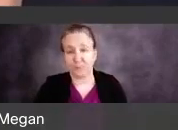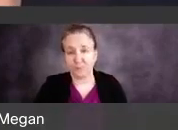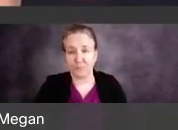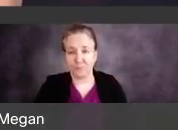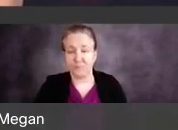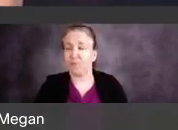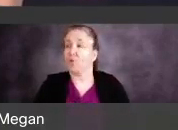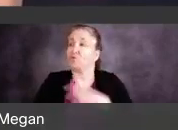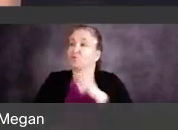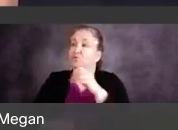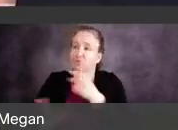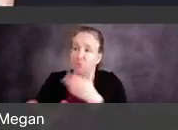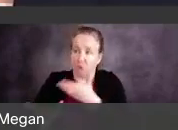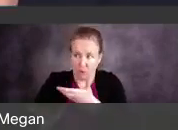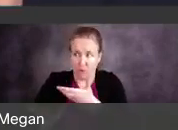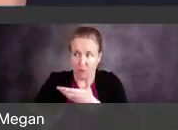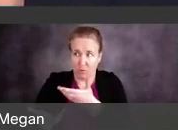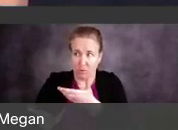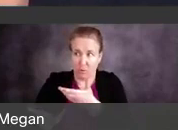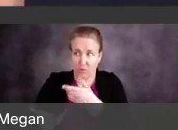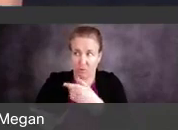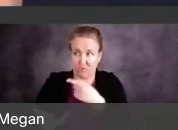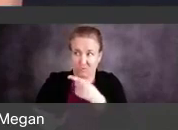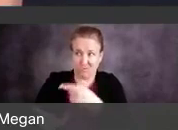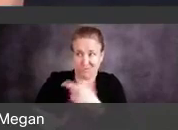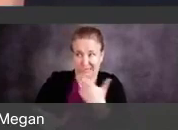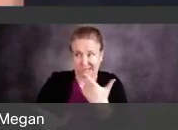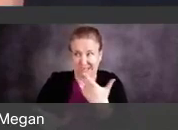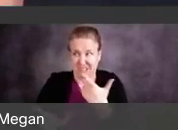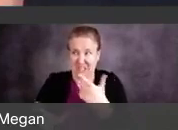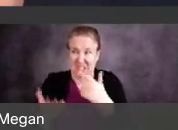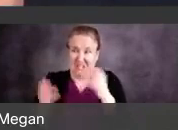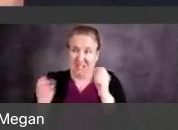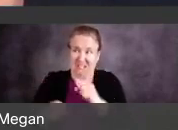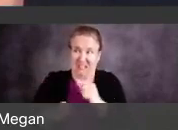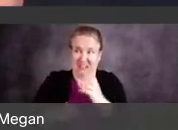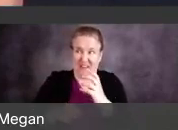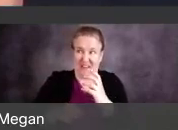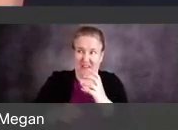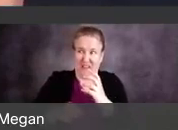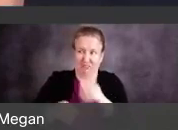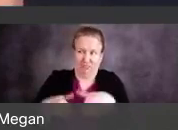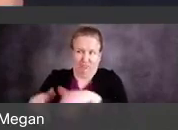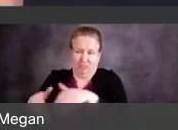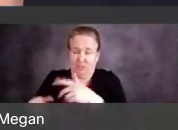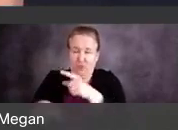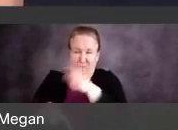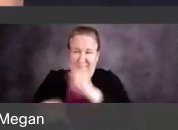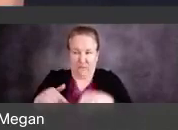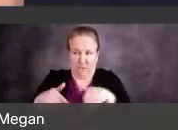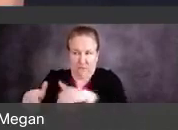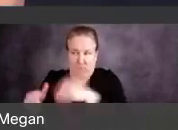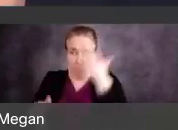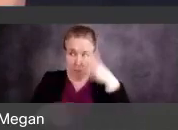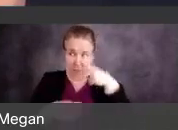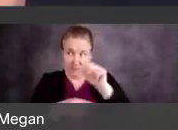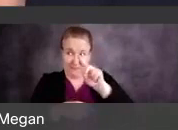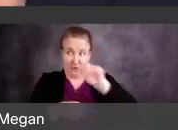So it's not something that you're technically able to enforce because of the PA